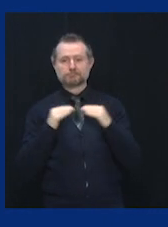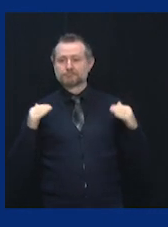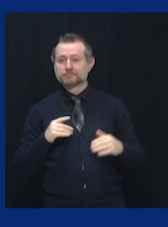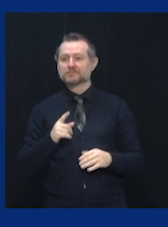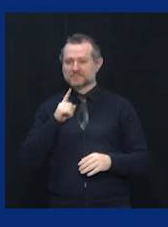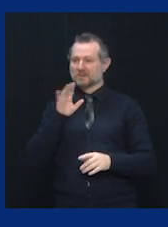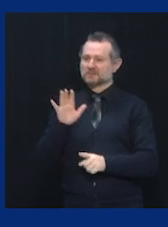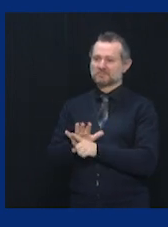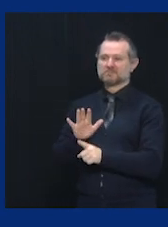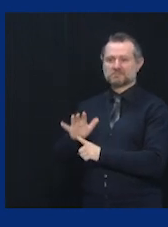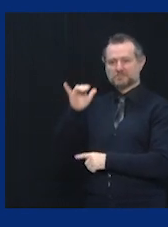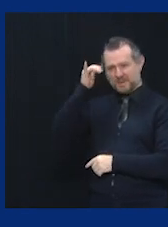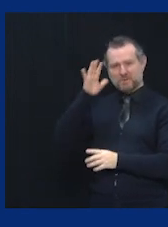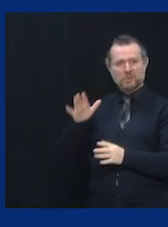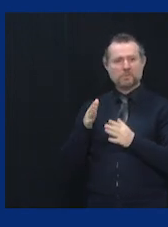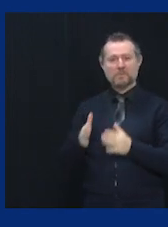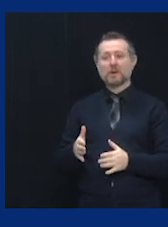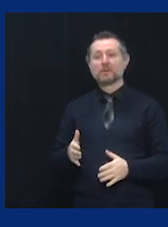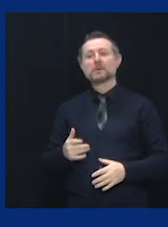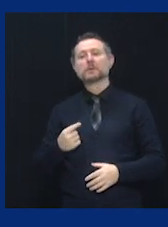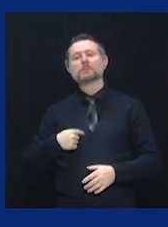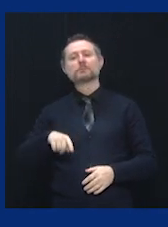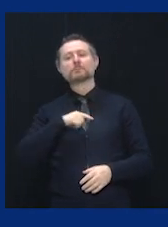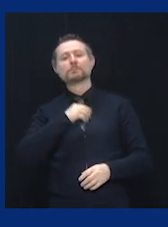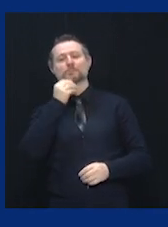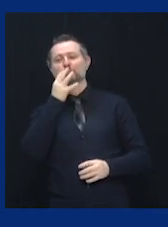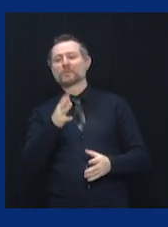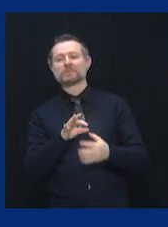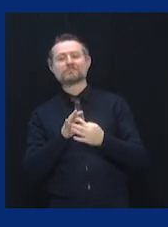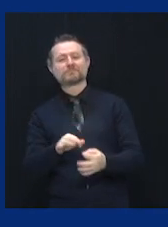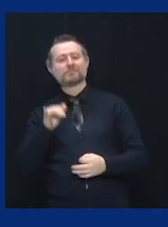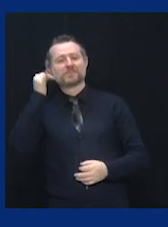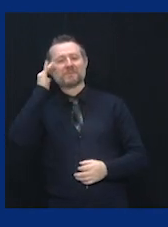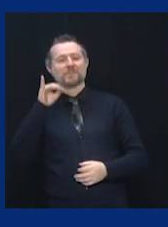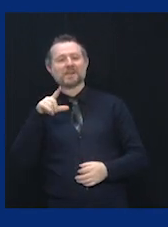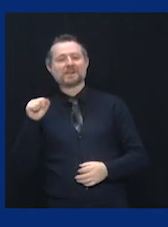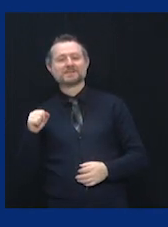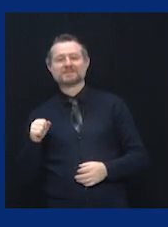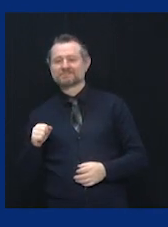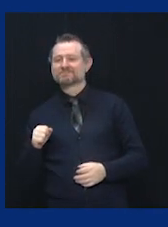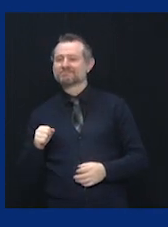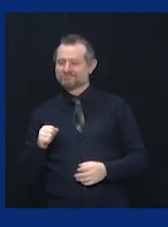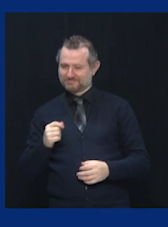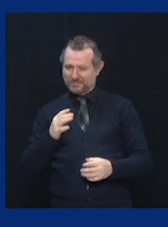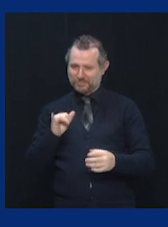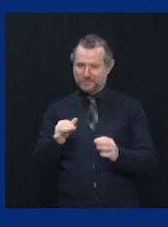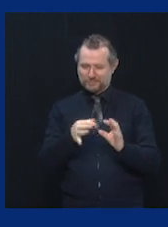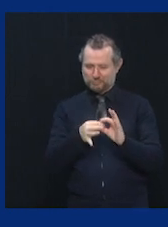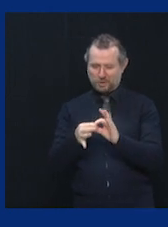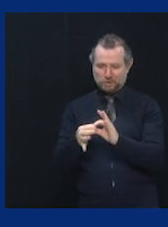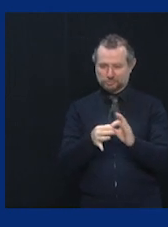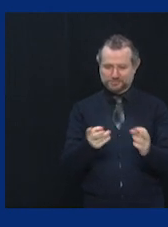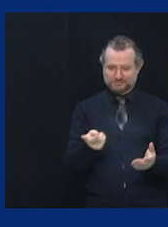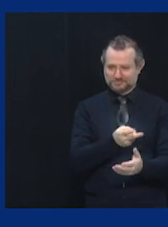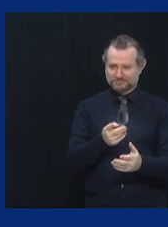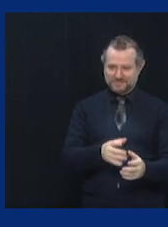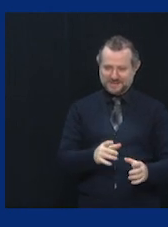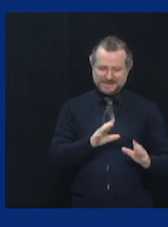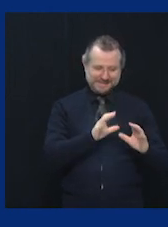Bills, what's beautiful about them and beautiful about the relationship between the